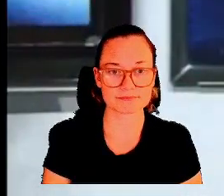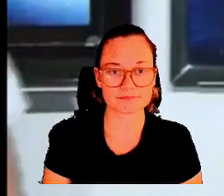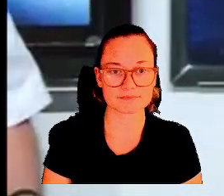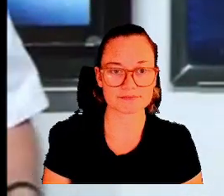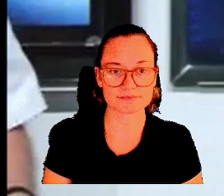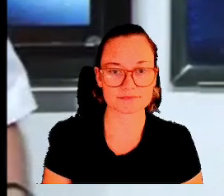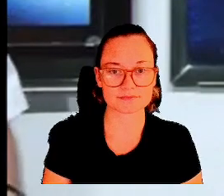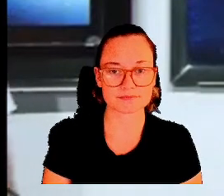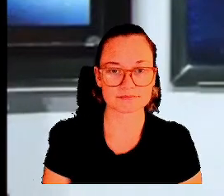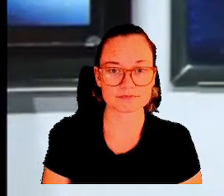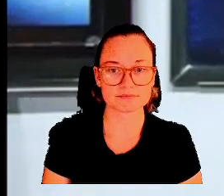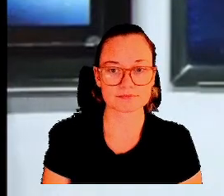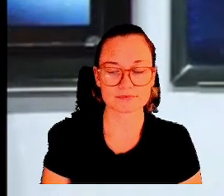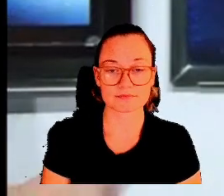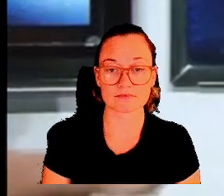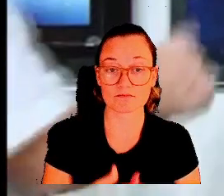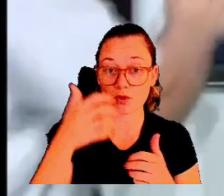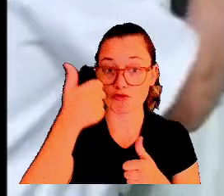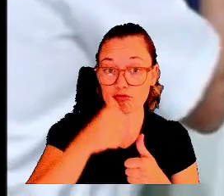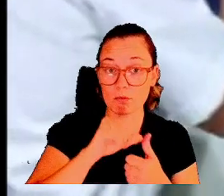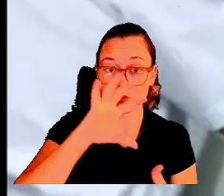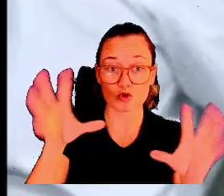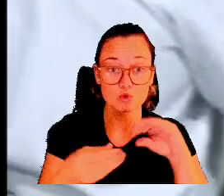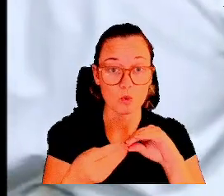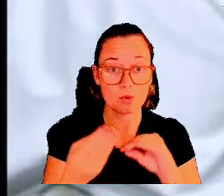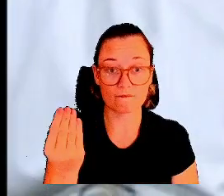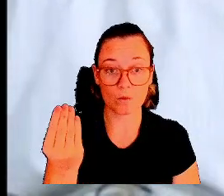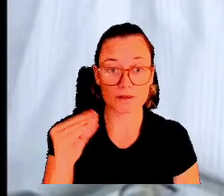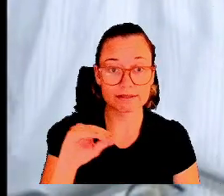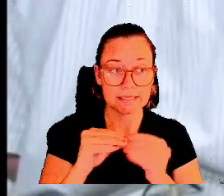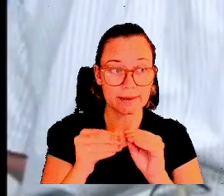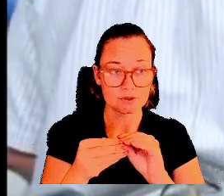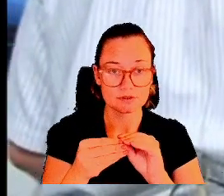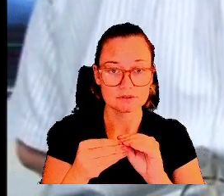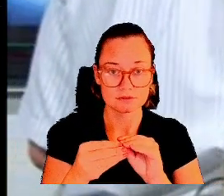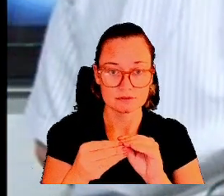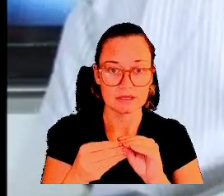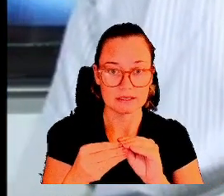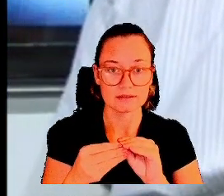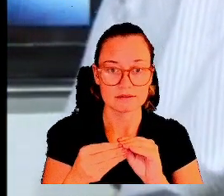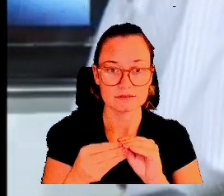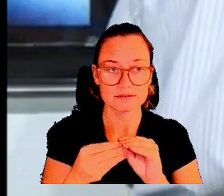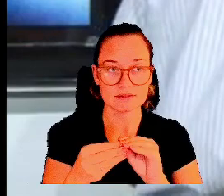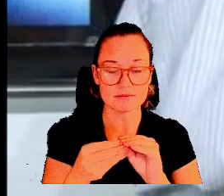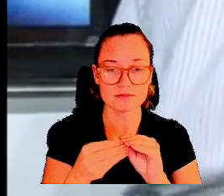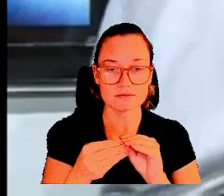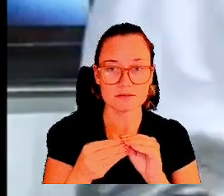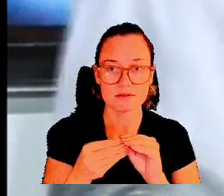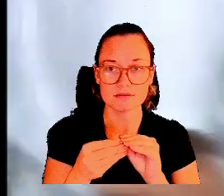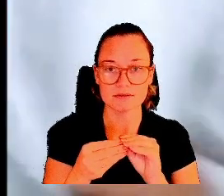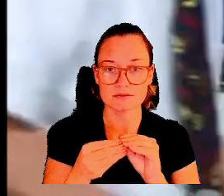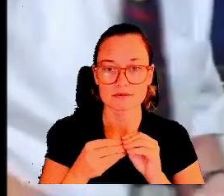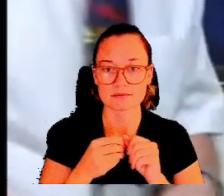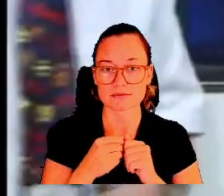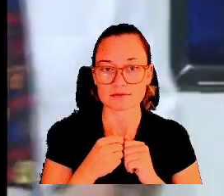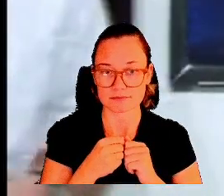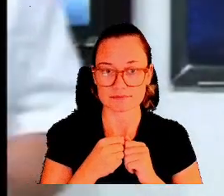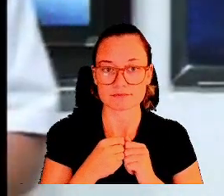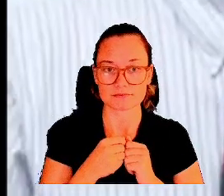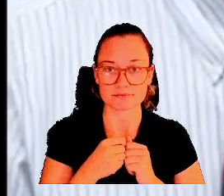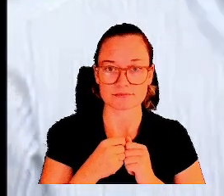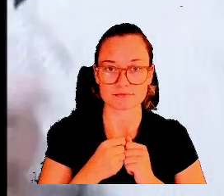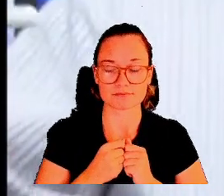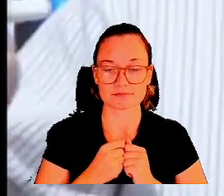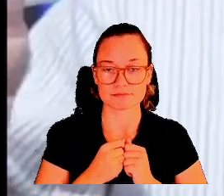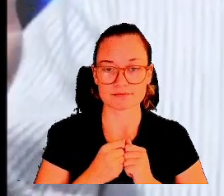Now remember, we had a total of 14 numbers up here. 1, 2, 3, 4, 5, 6, 7, 8, 9, 10, 11, 12, 13, 14. So